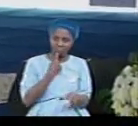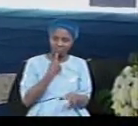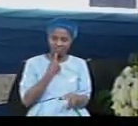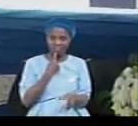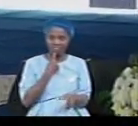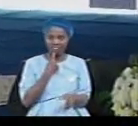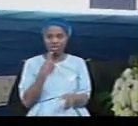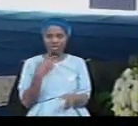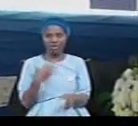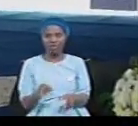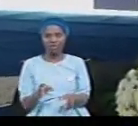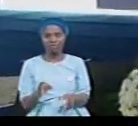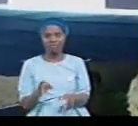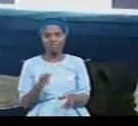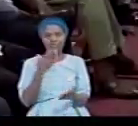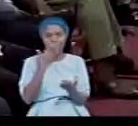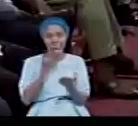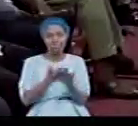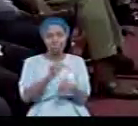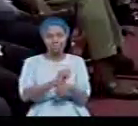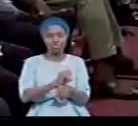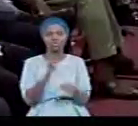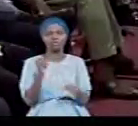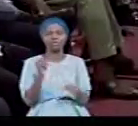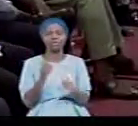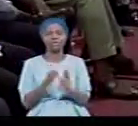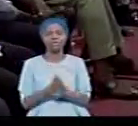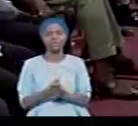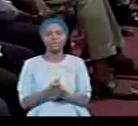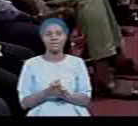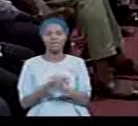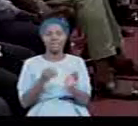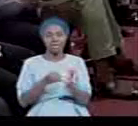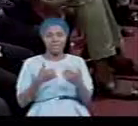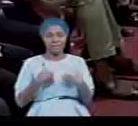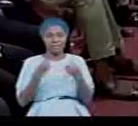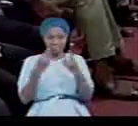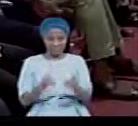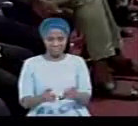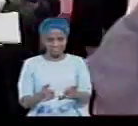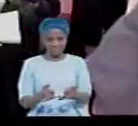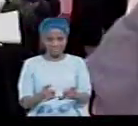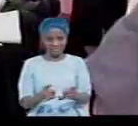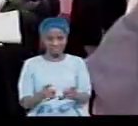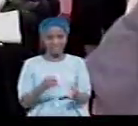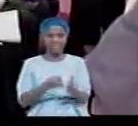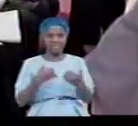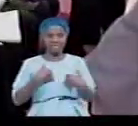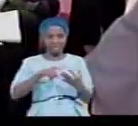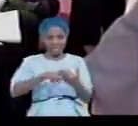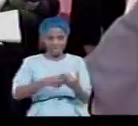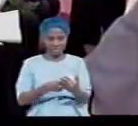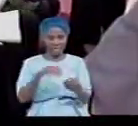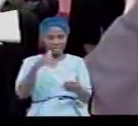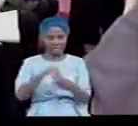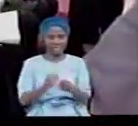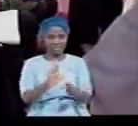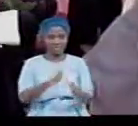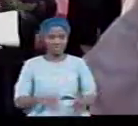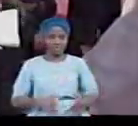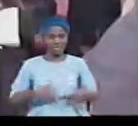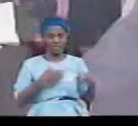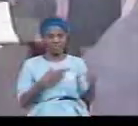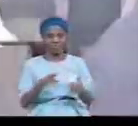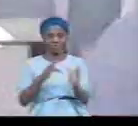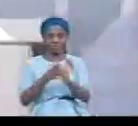of good works. It has started in your life already. We're looking at number two